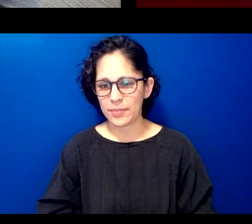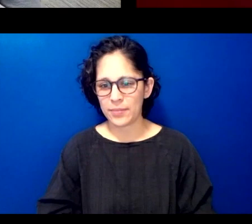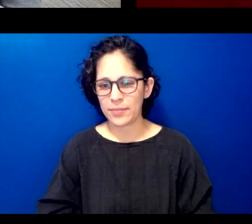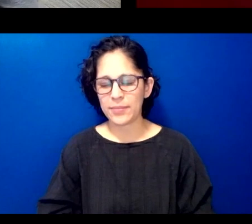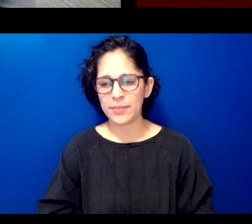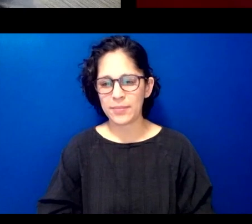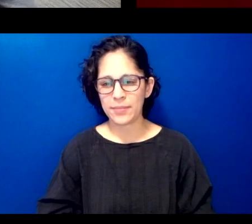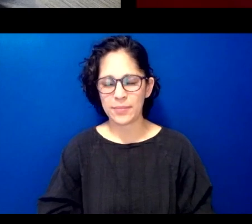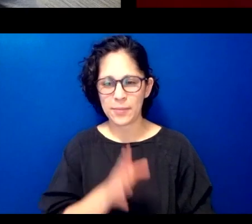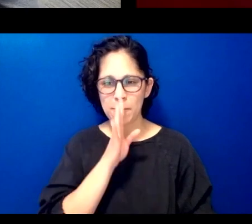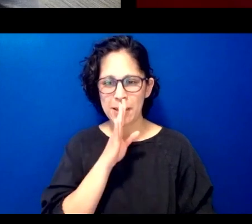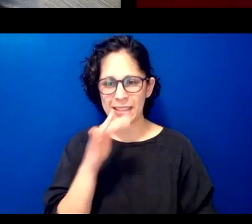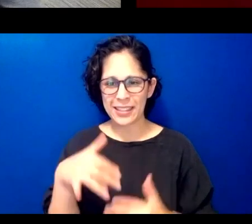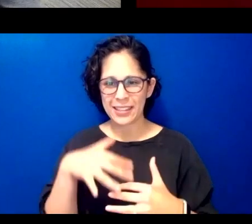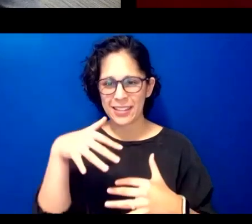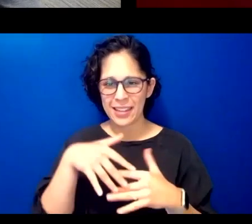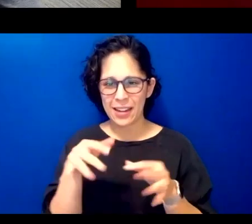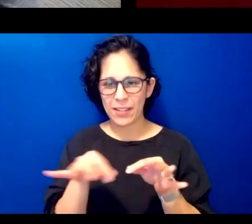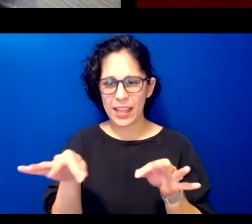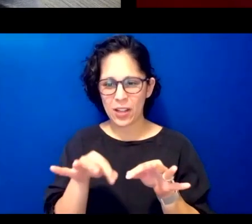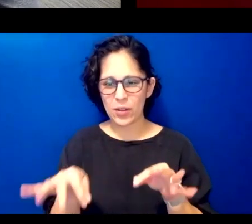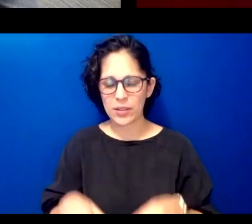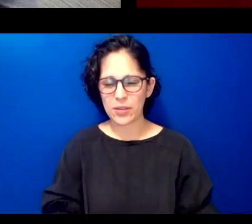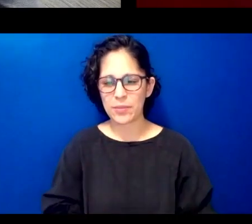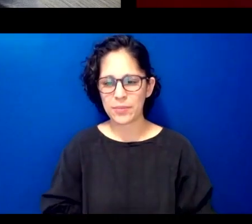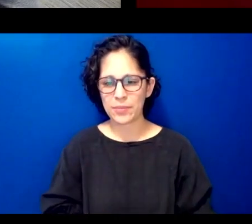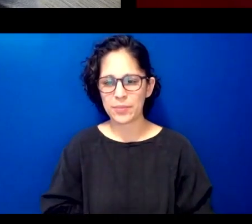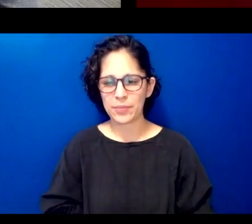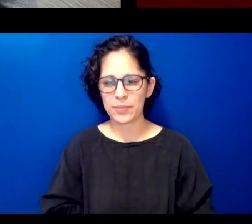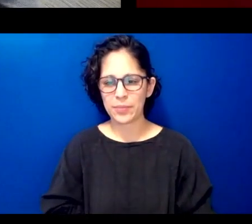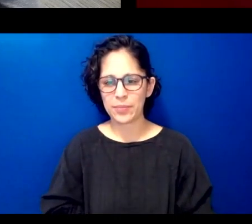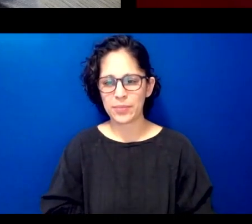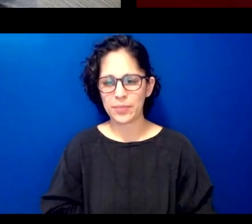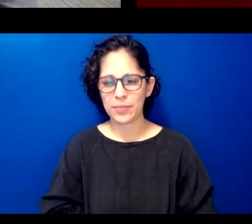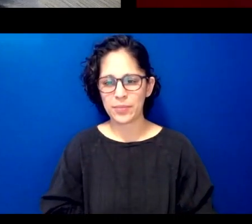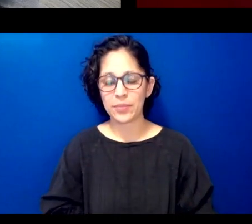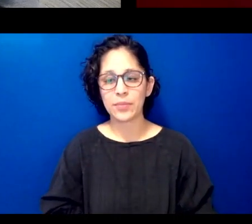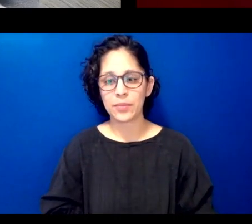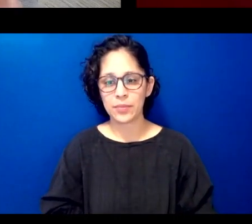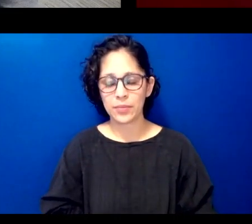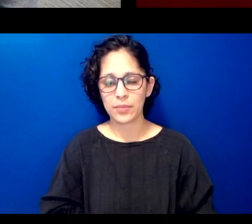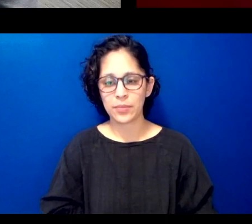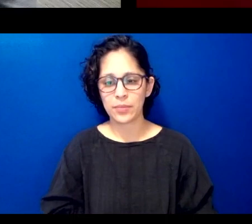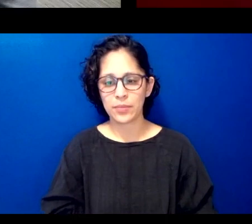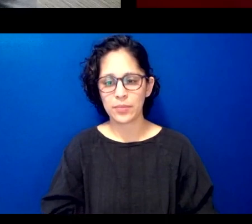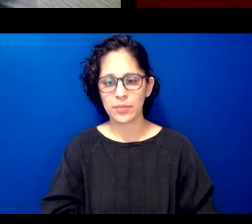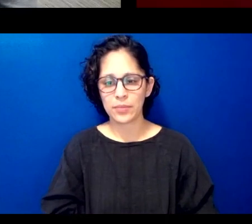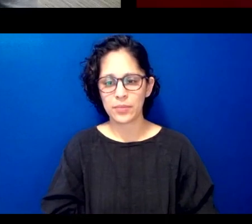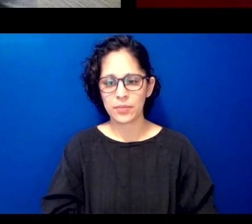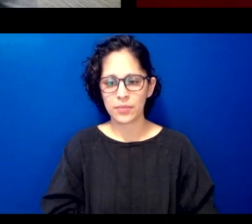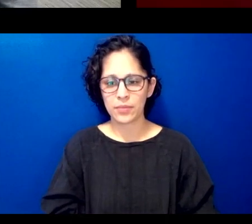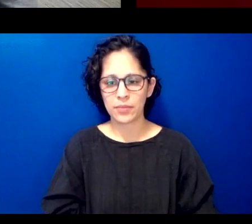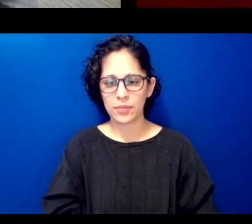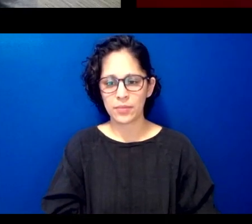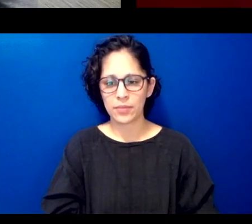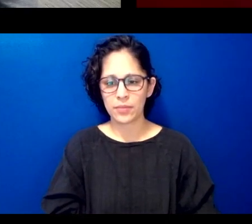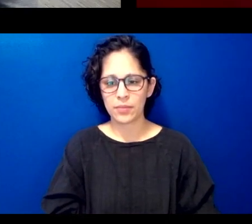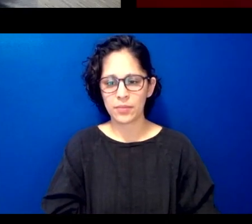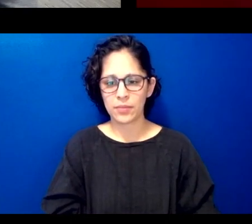Chukma, Ilashka Chukma, Magnetic Kanan, Rosetta Stone, I am Chimanole Lacho.